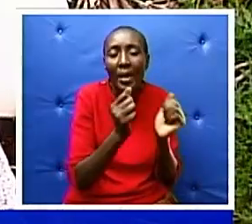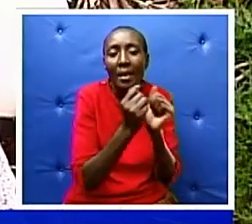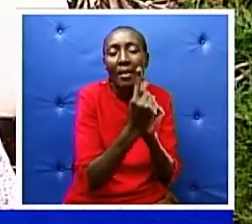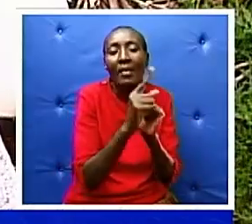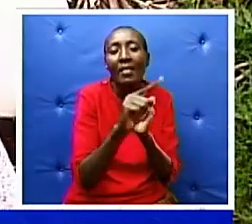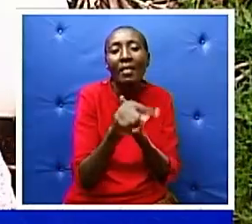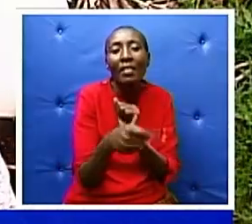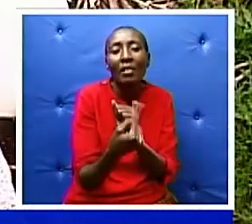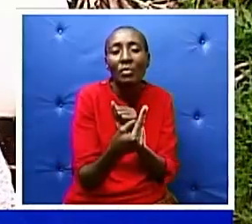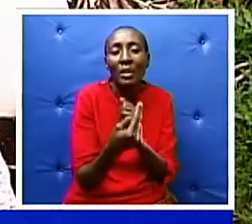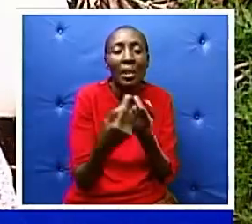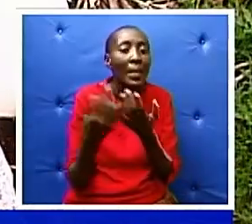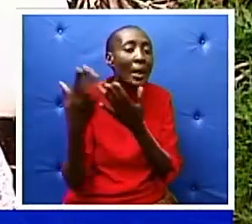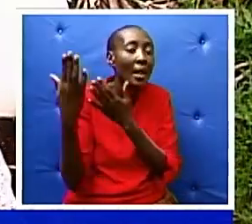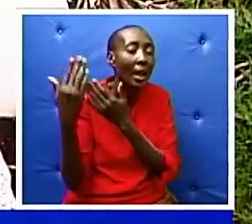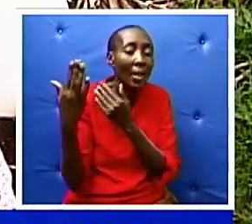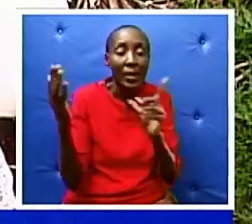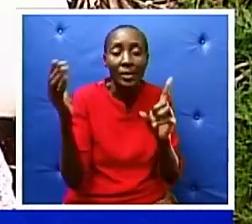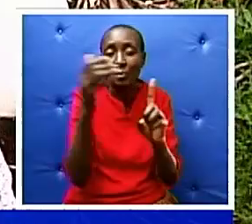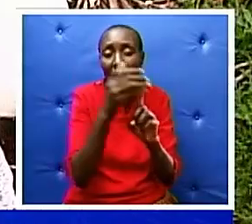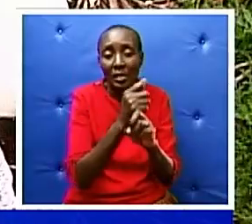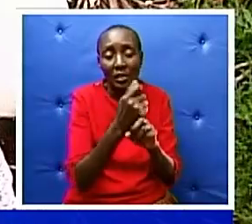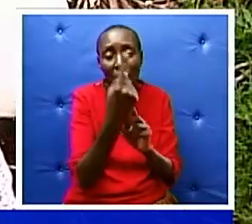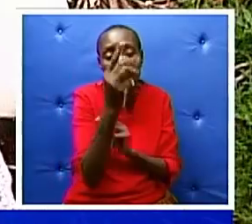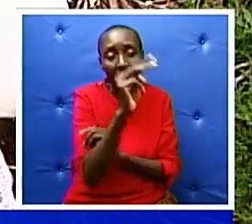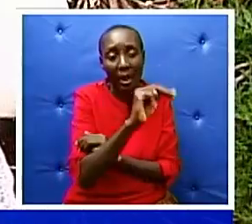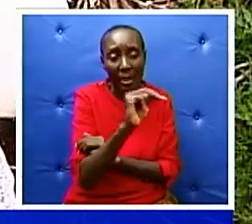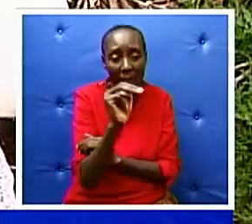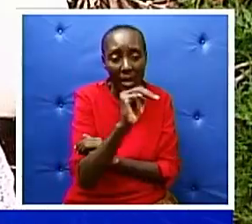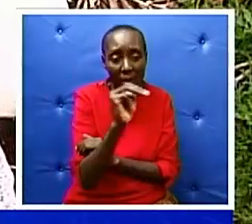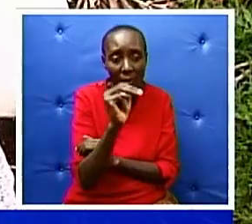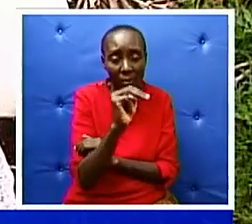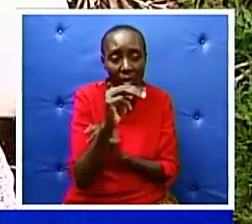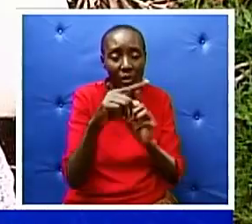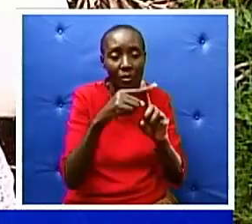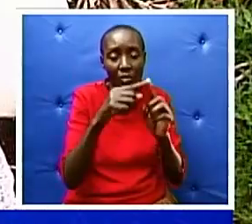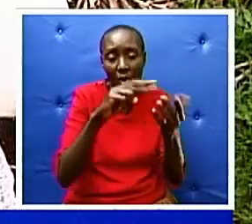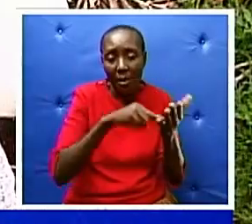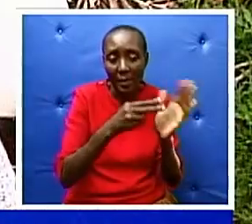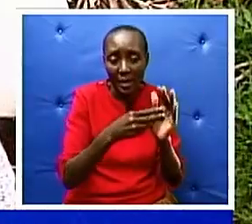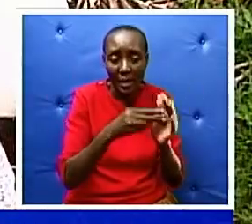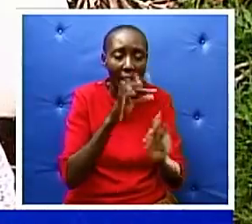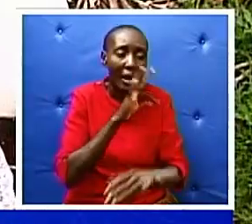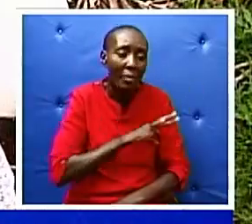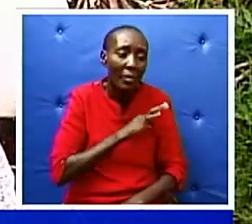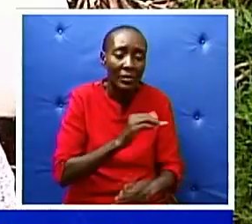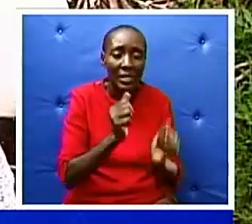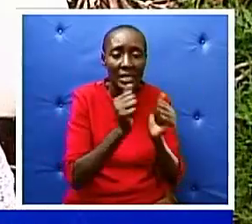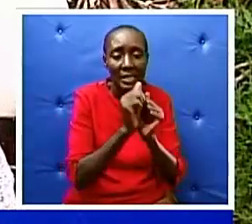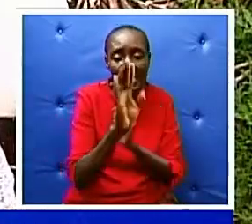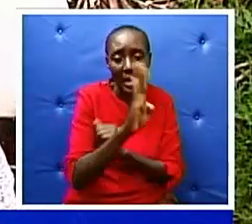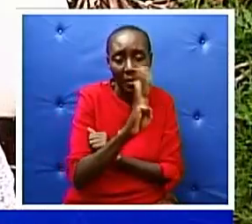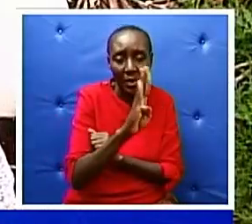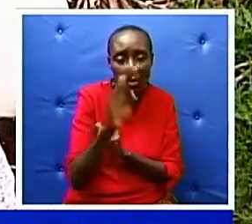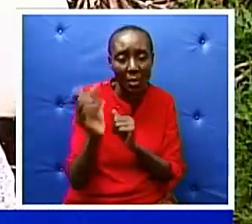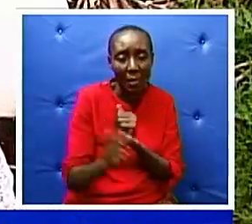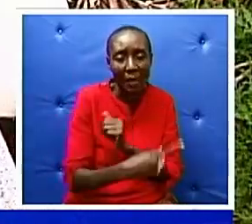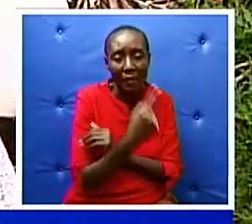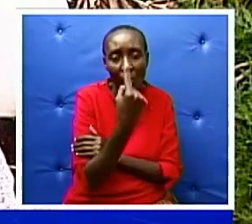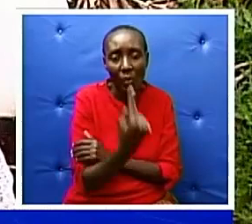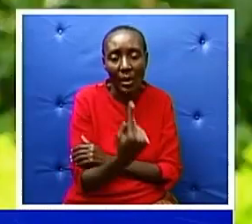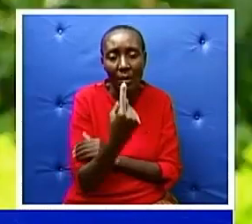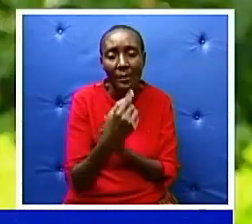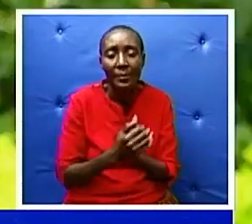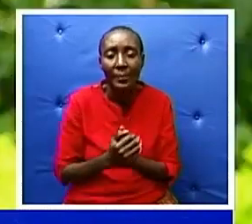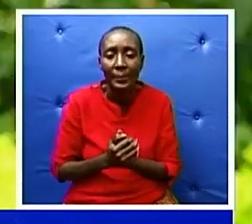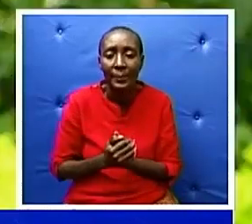doses. So by selling 1 million doses, he actually makes around 10 billion profits in a month. Mm-hmm. So and looking